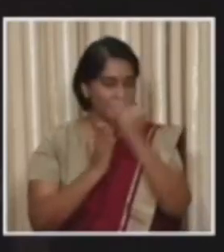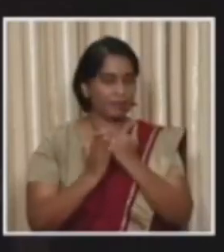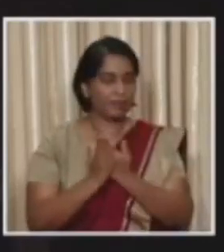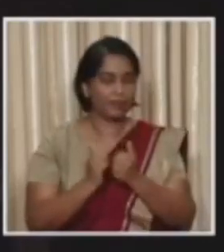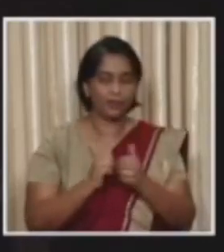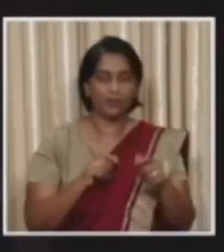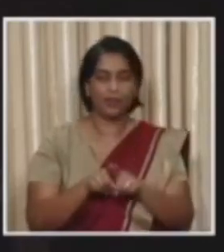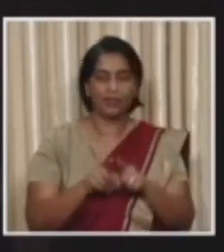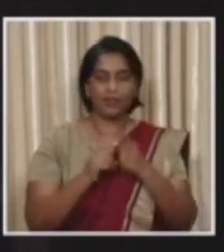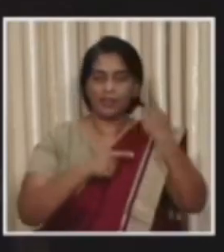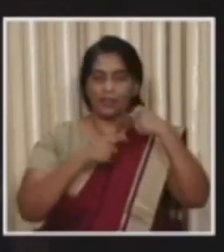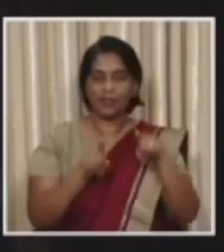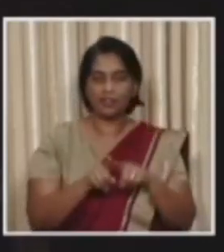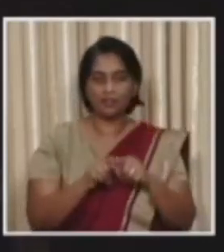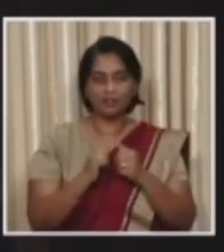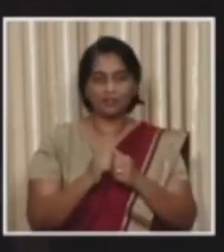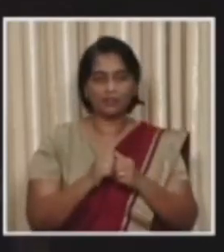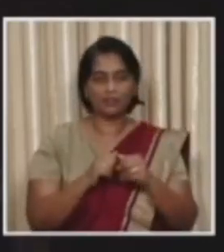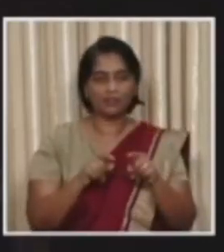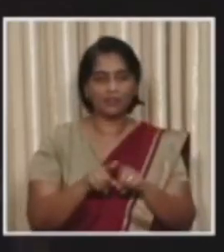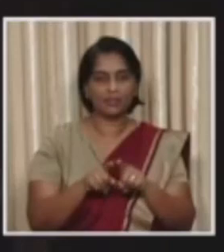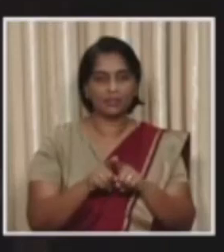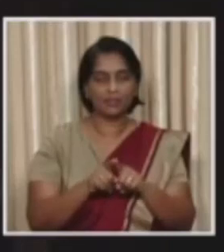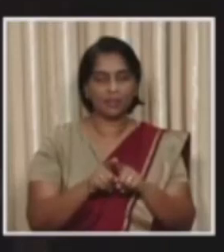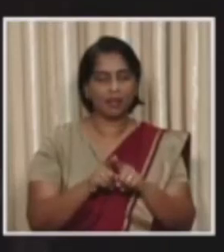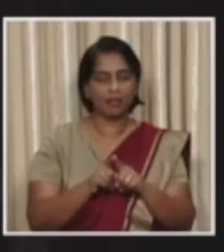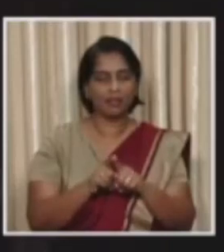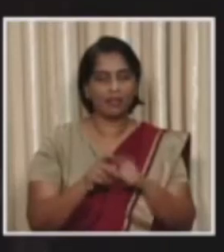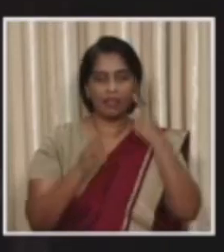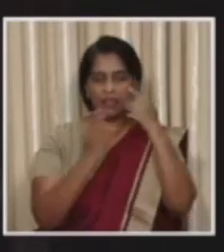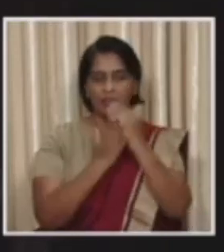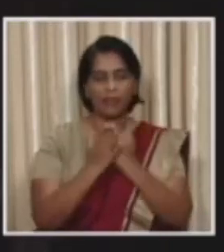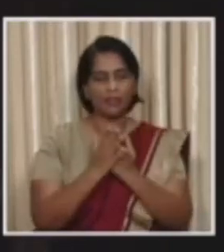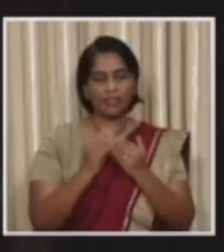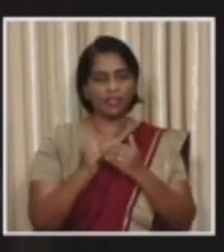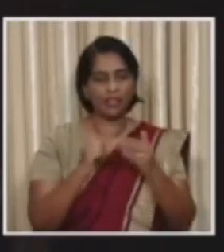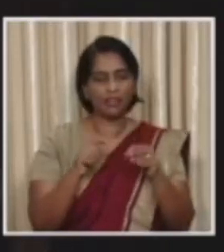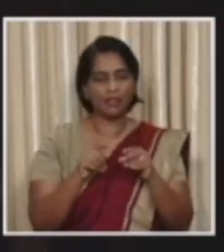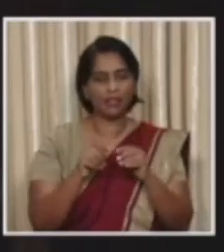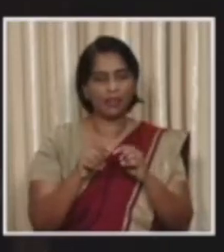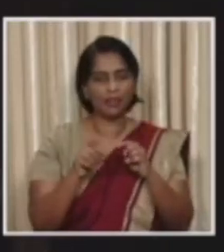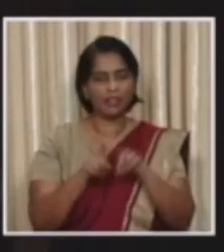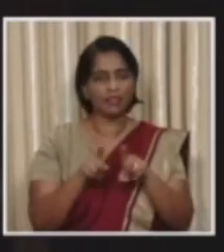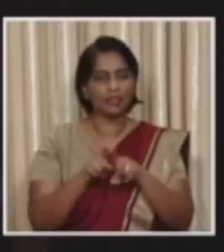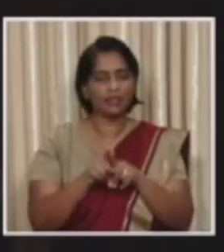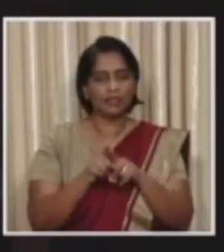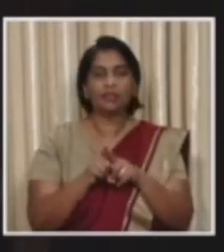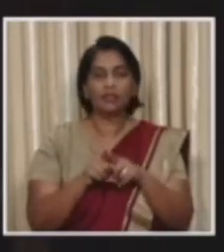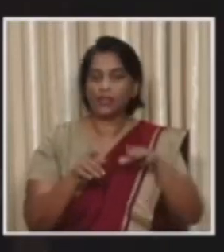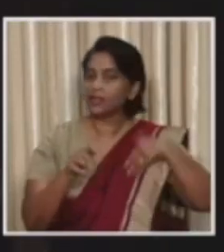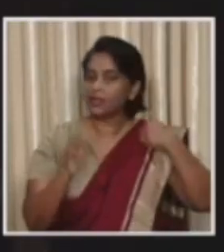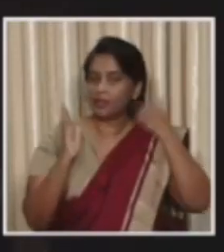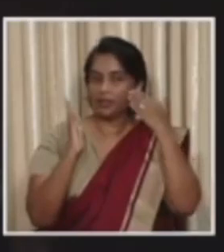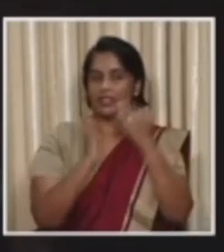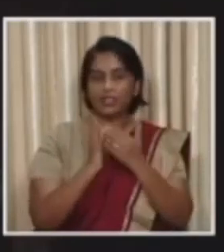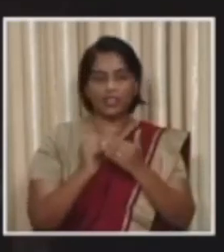argument, financial disciplines is fundamental. We need to know. We